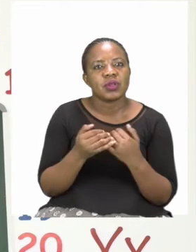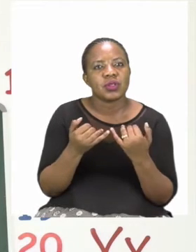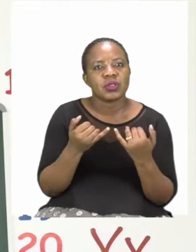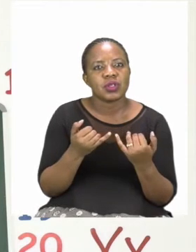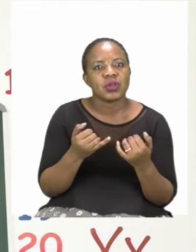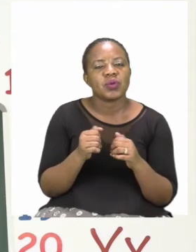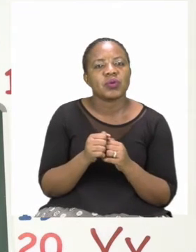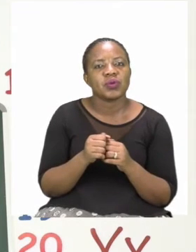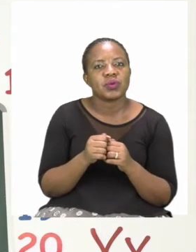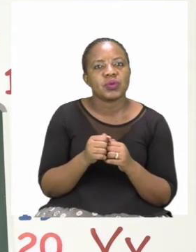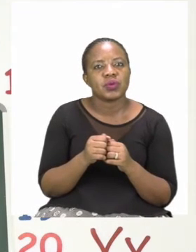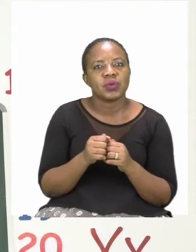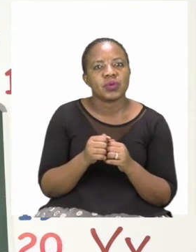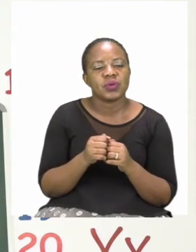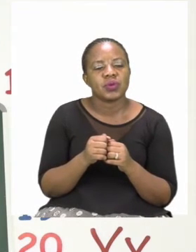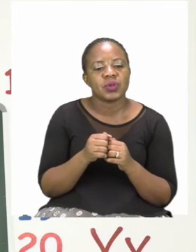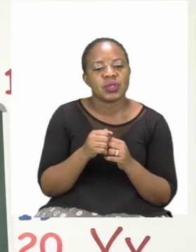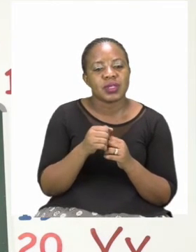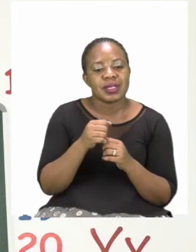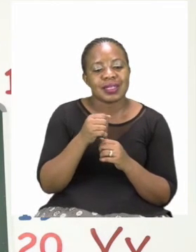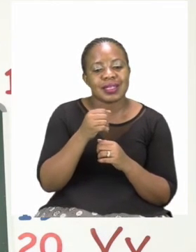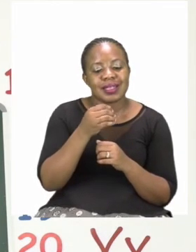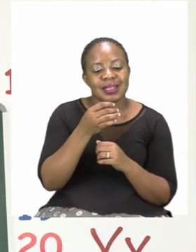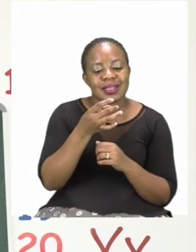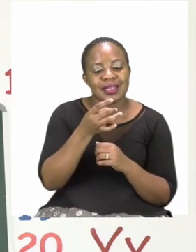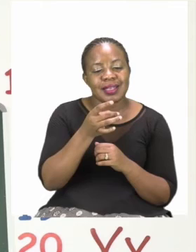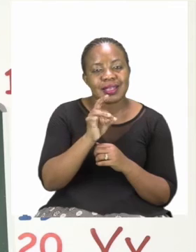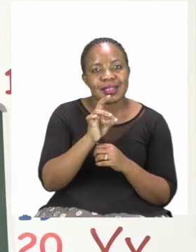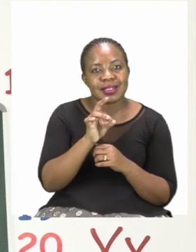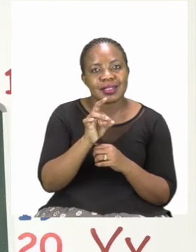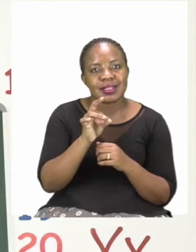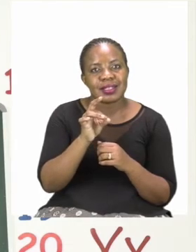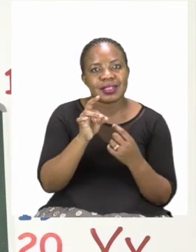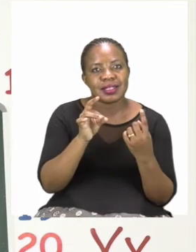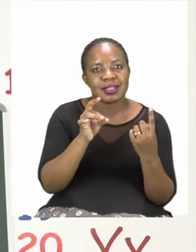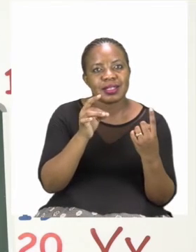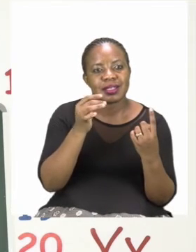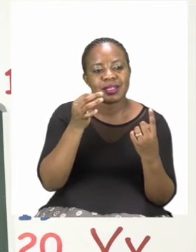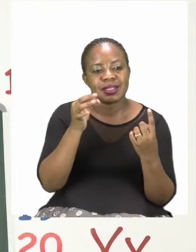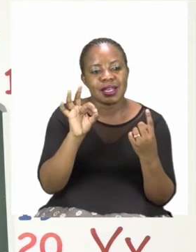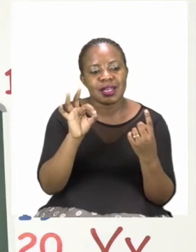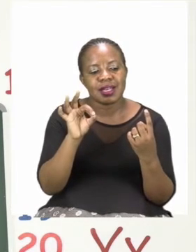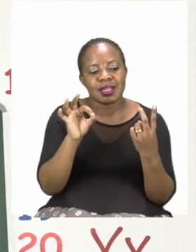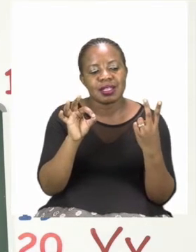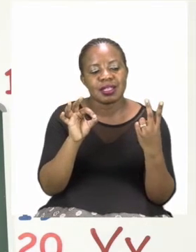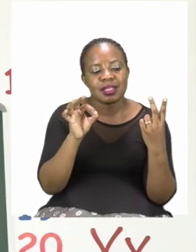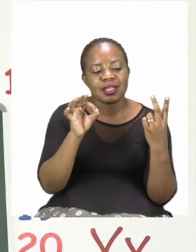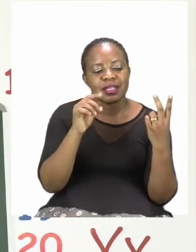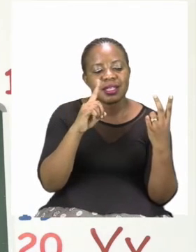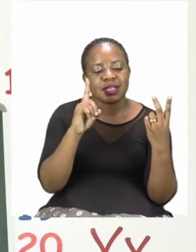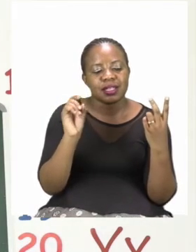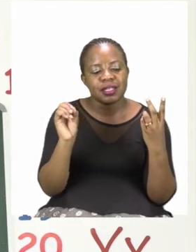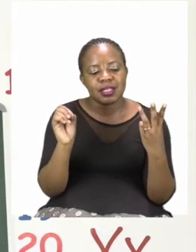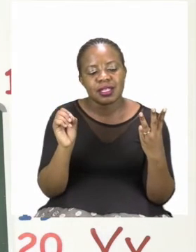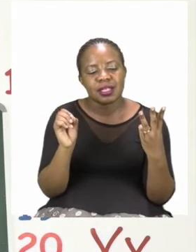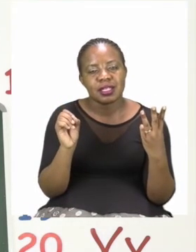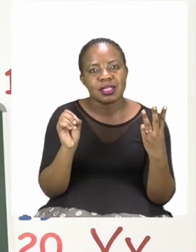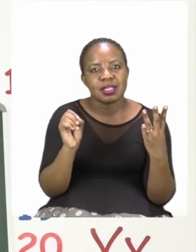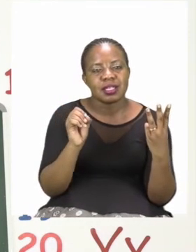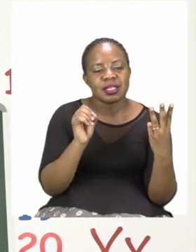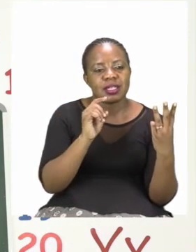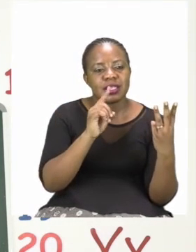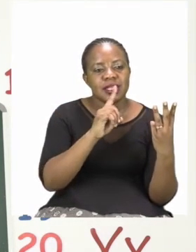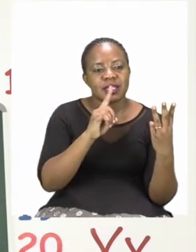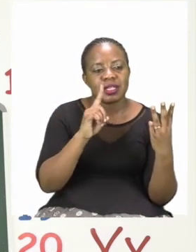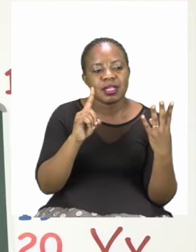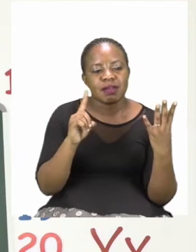go. 8, 9, 10, 11,